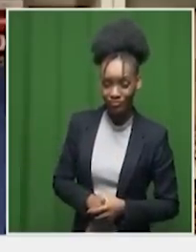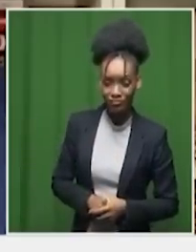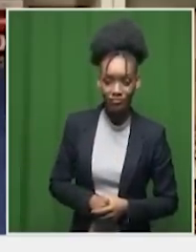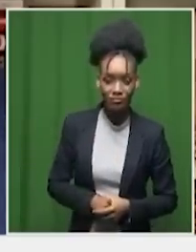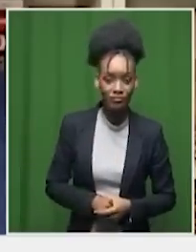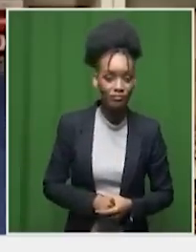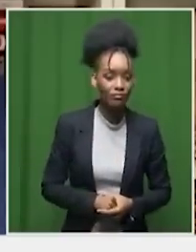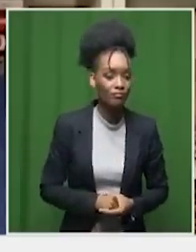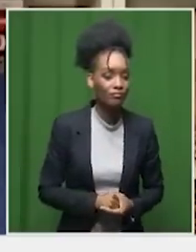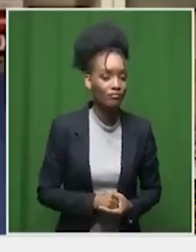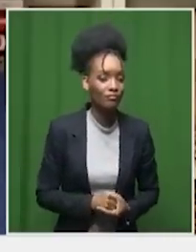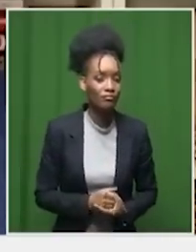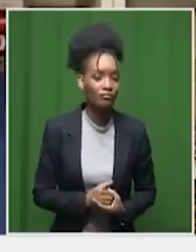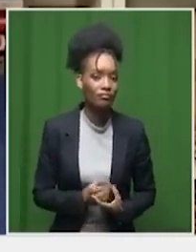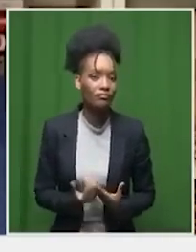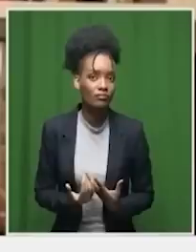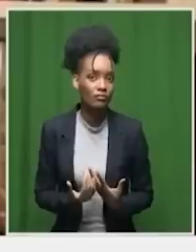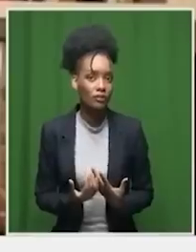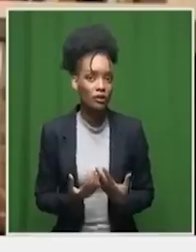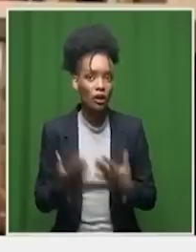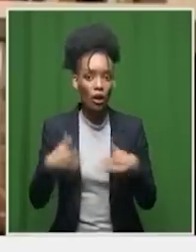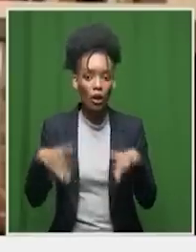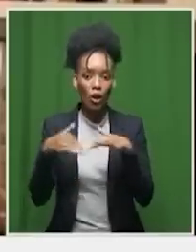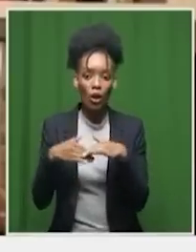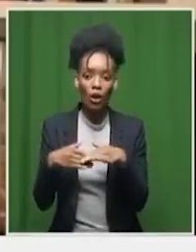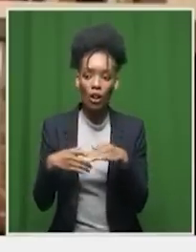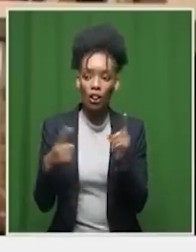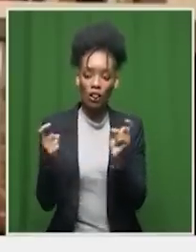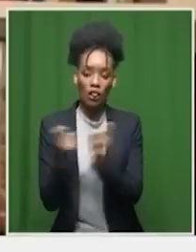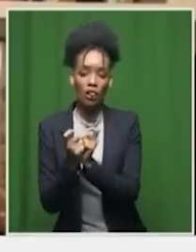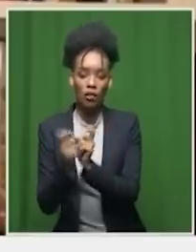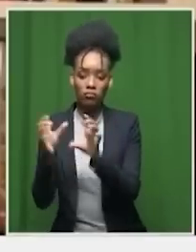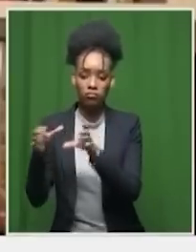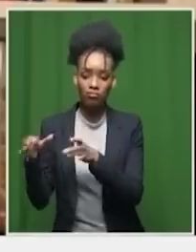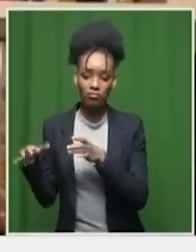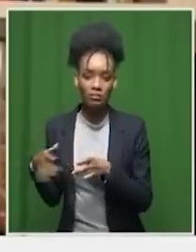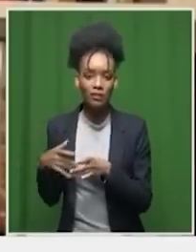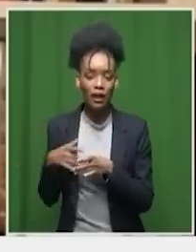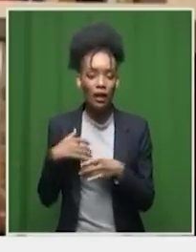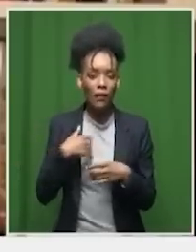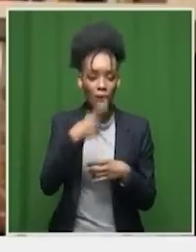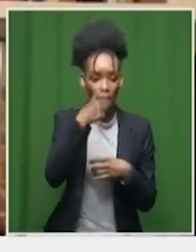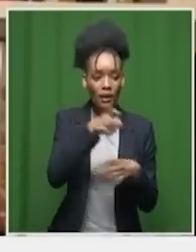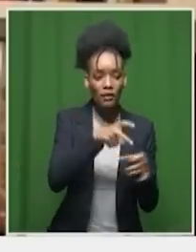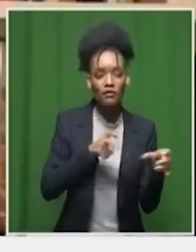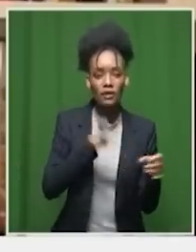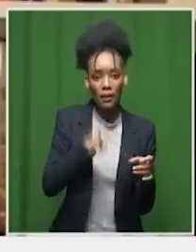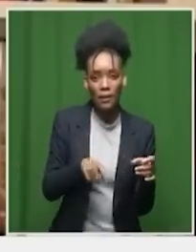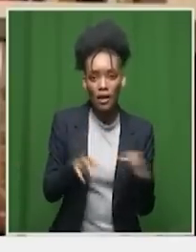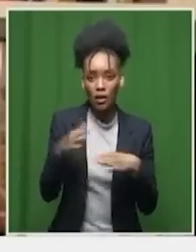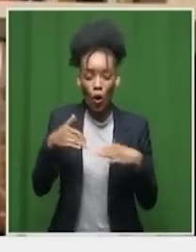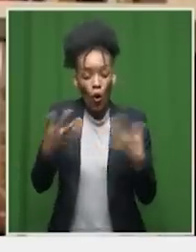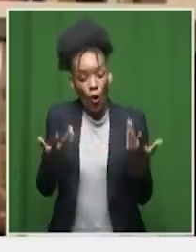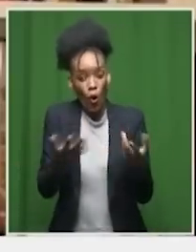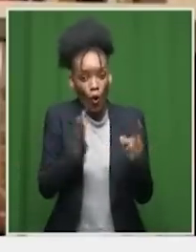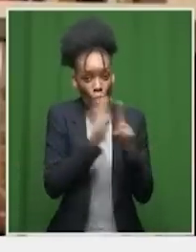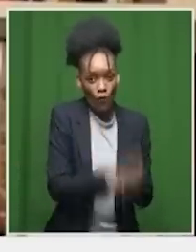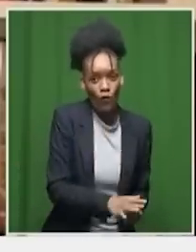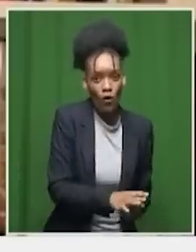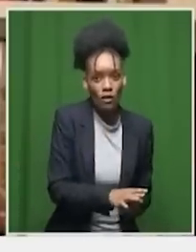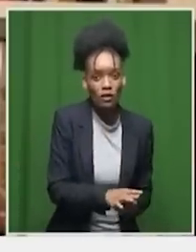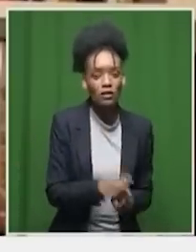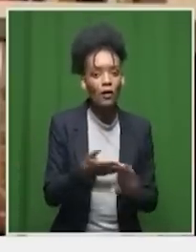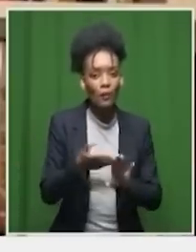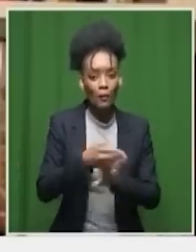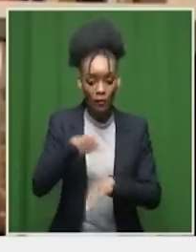The entire opposition believes that we will have to resign, he will be forced to resign before the end of this year and possibly in the next few